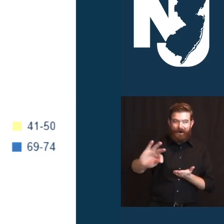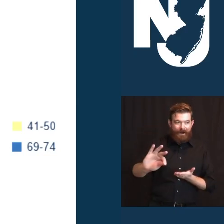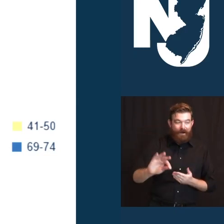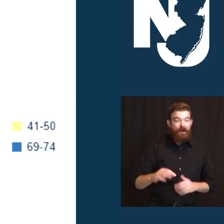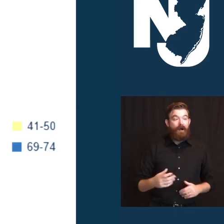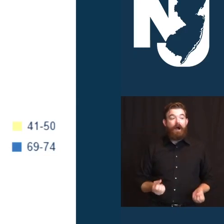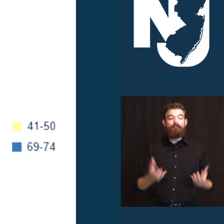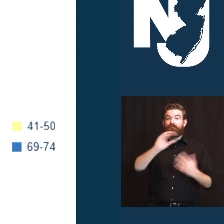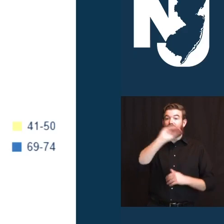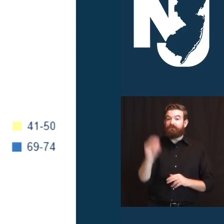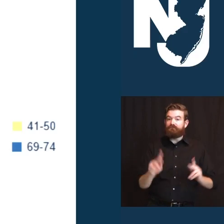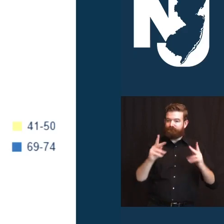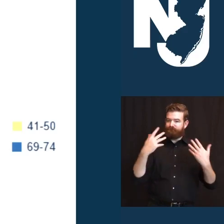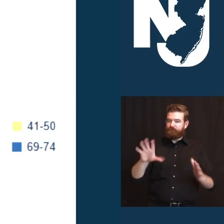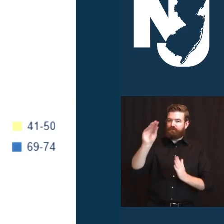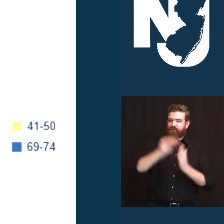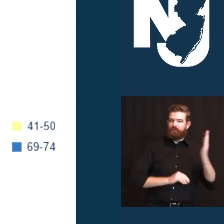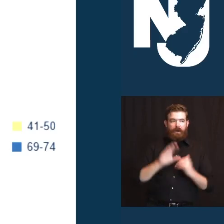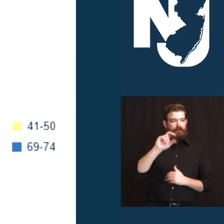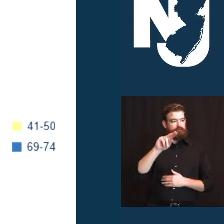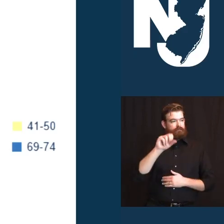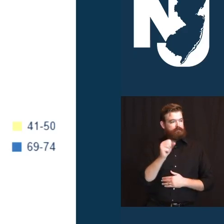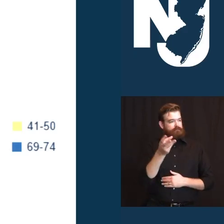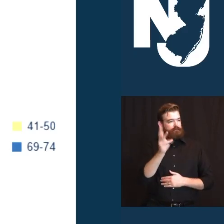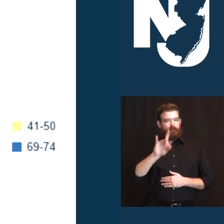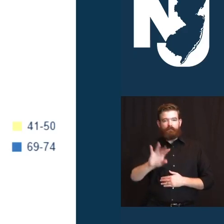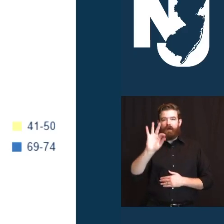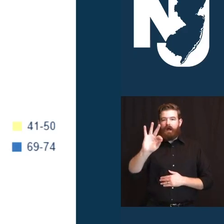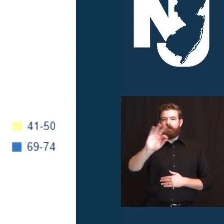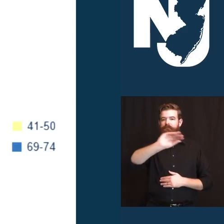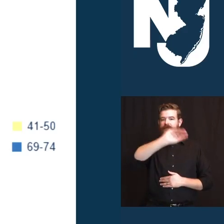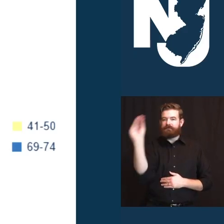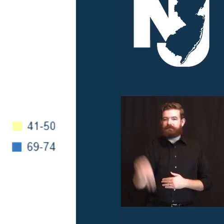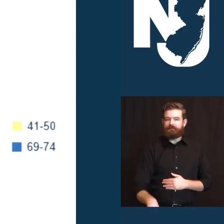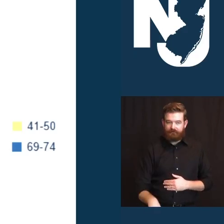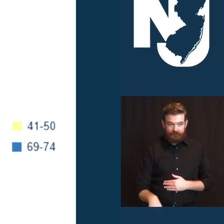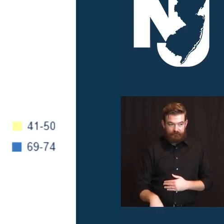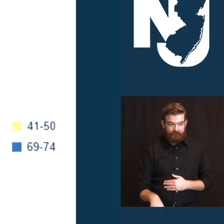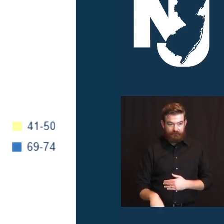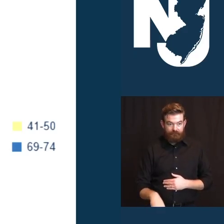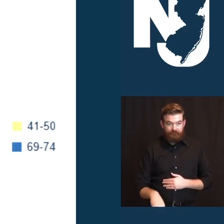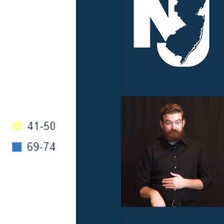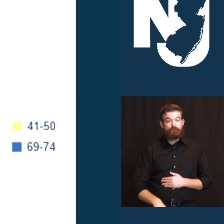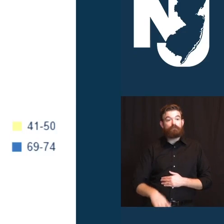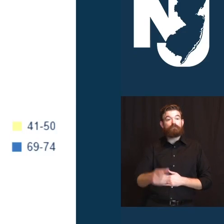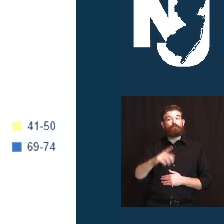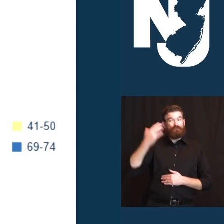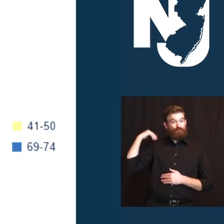67.9% of New Jersey households have self-responded. In 2010, we capped out at